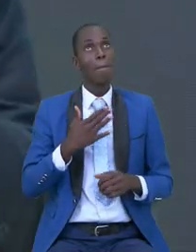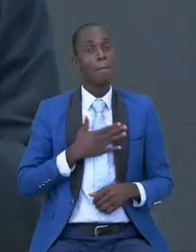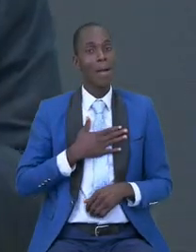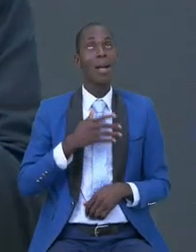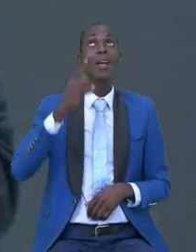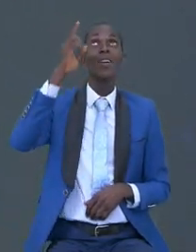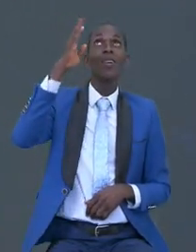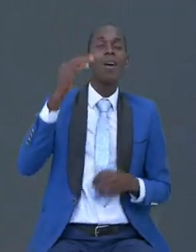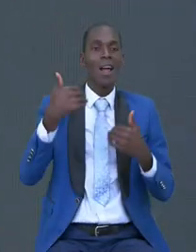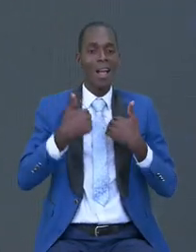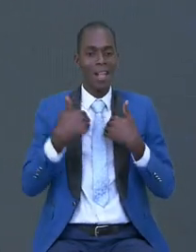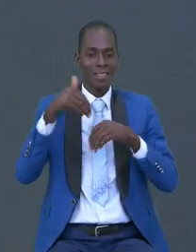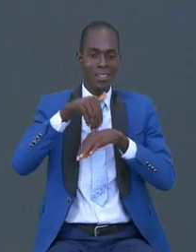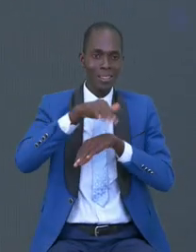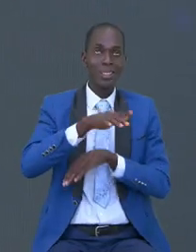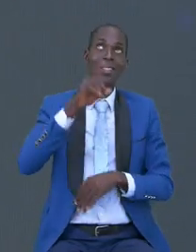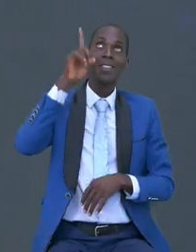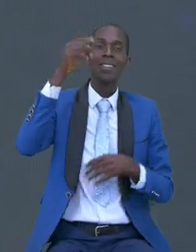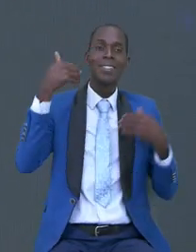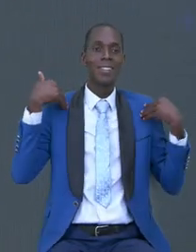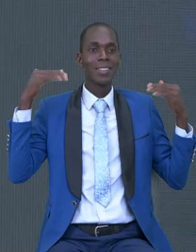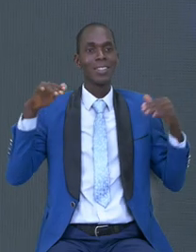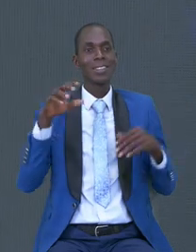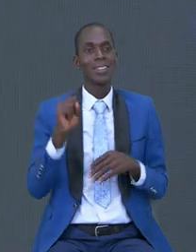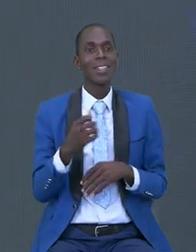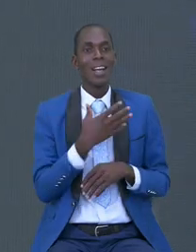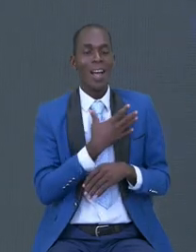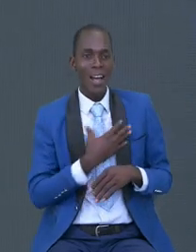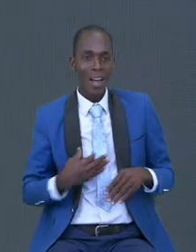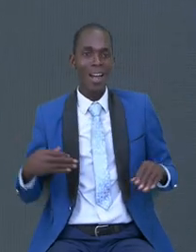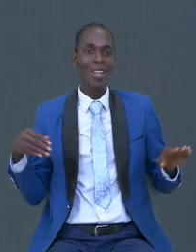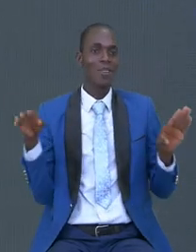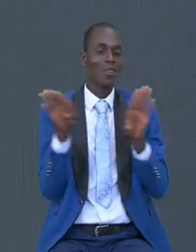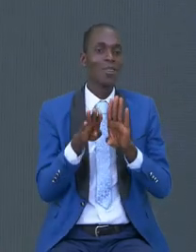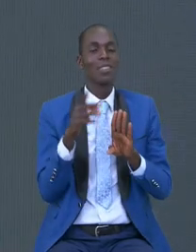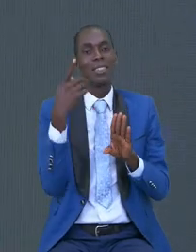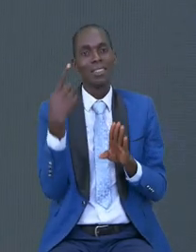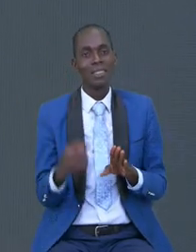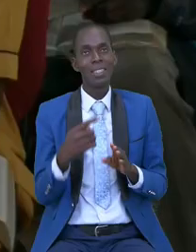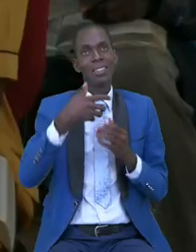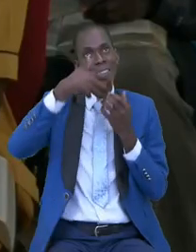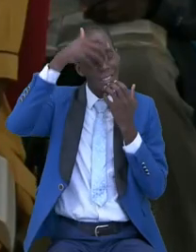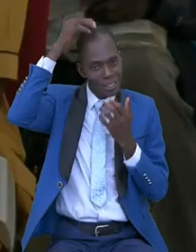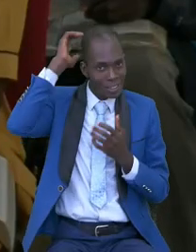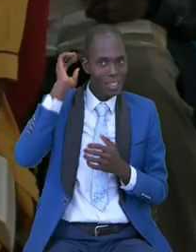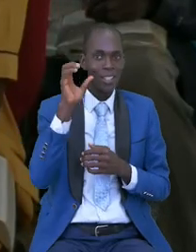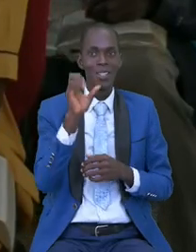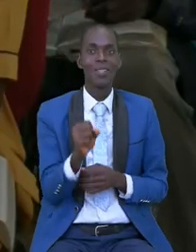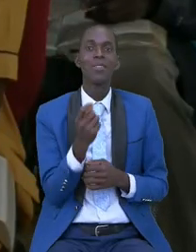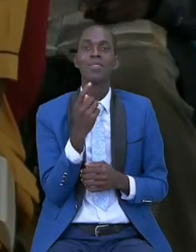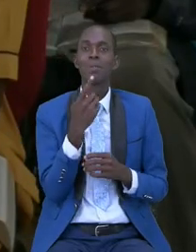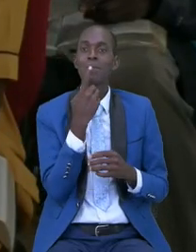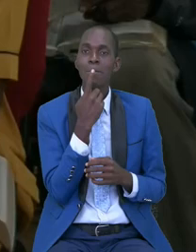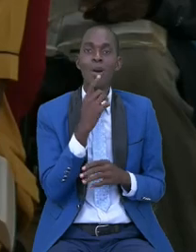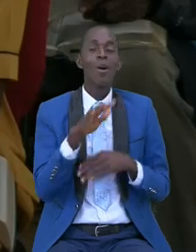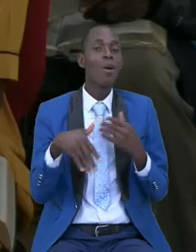has sent his angel and has shut the lion's mouth. All the lions